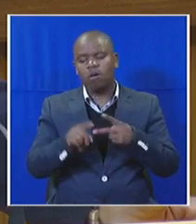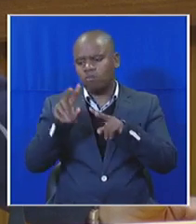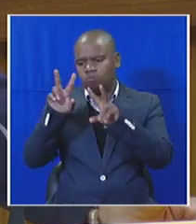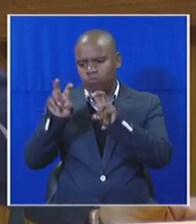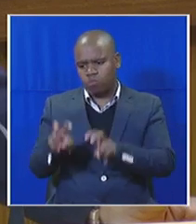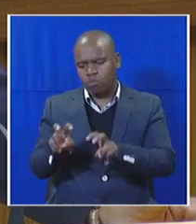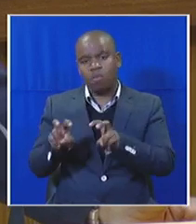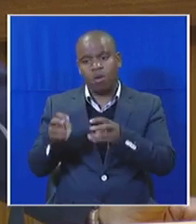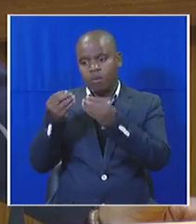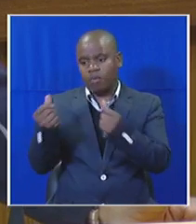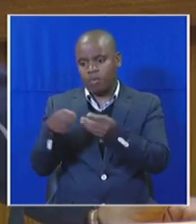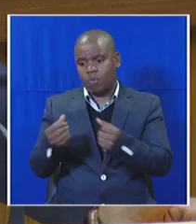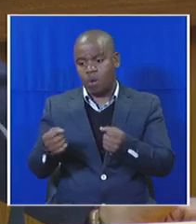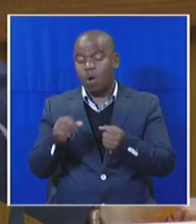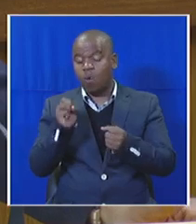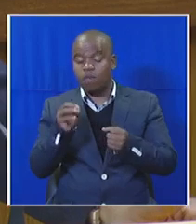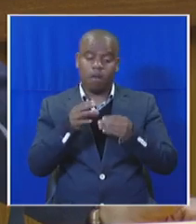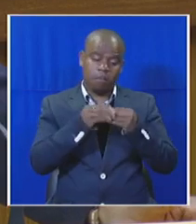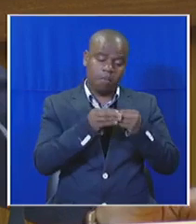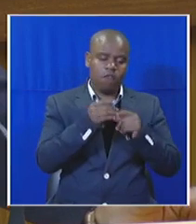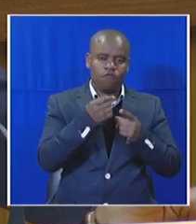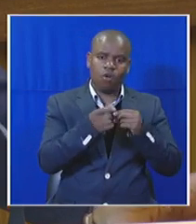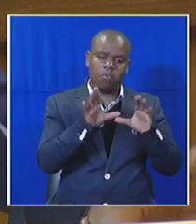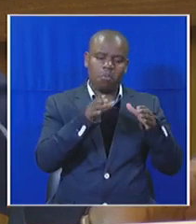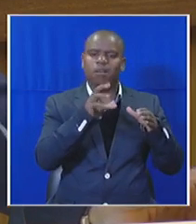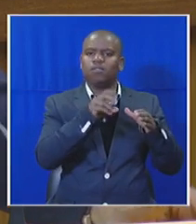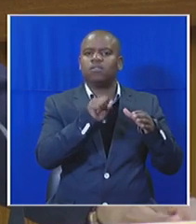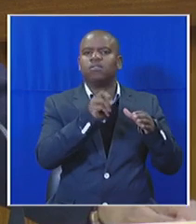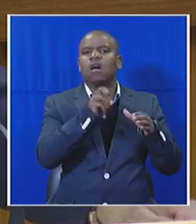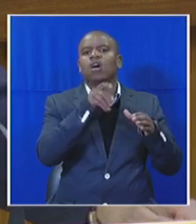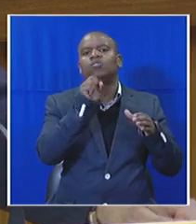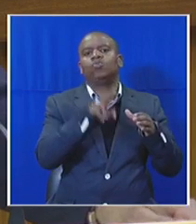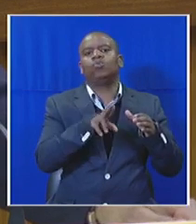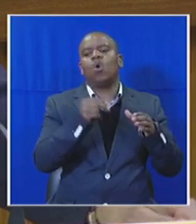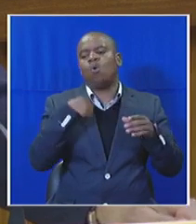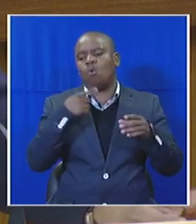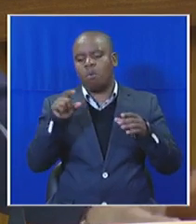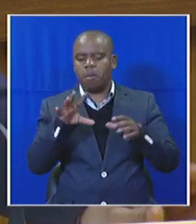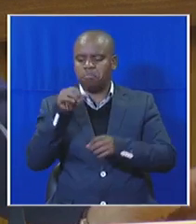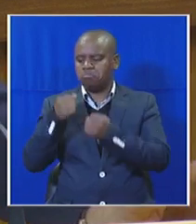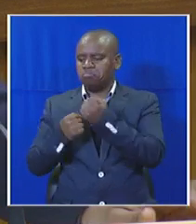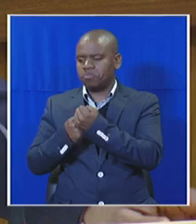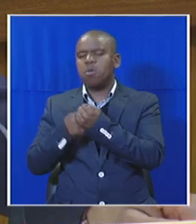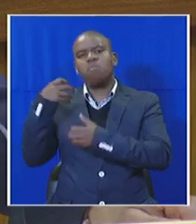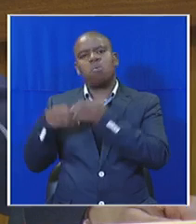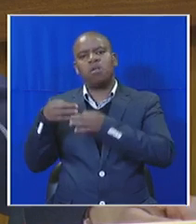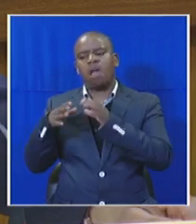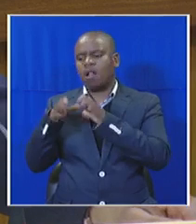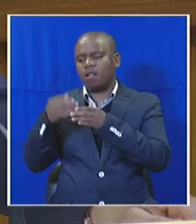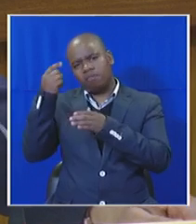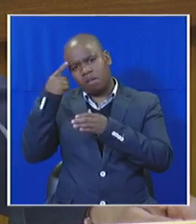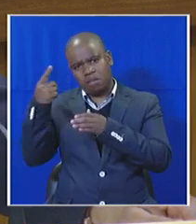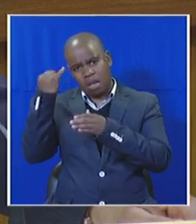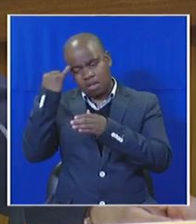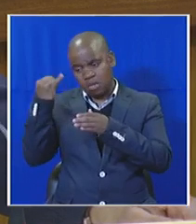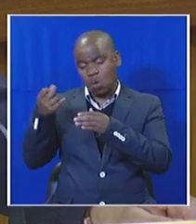SADU, that happens as an organization to share particular political view, those matters were not factored in the